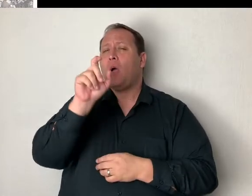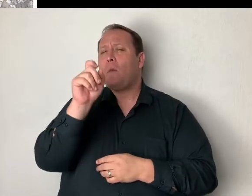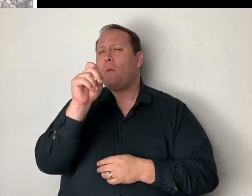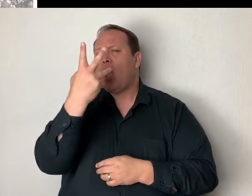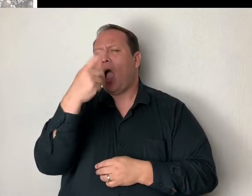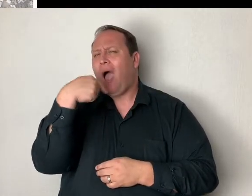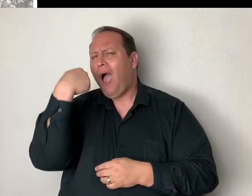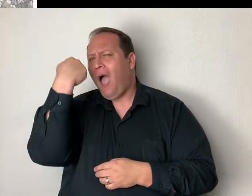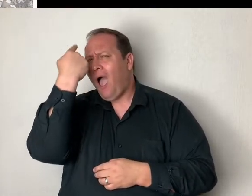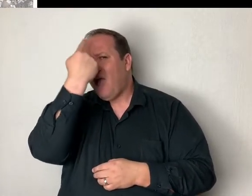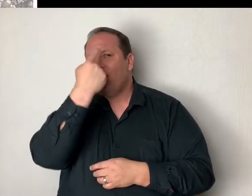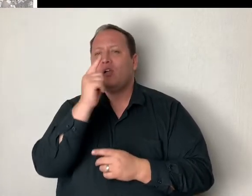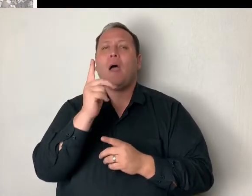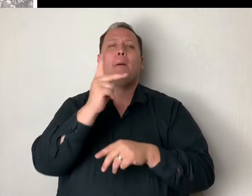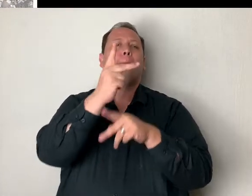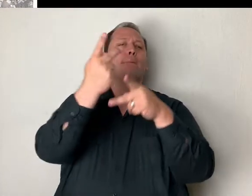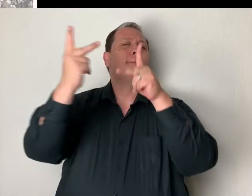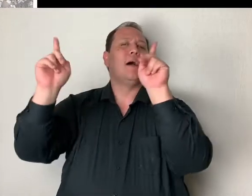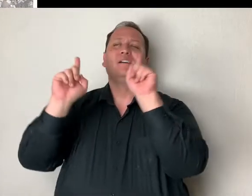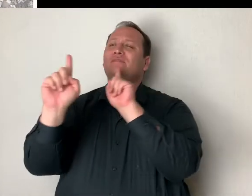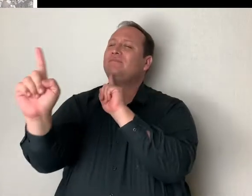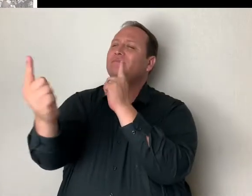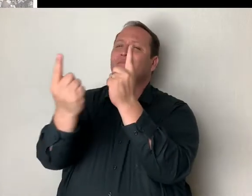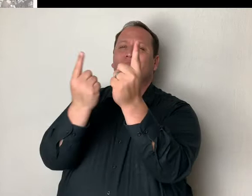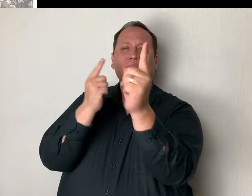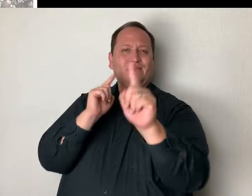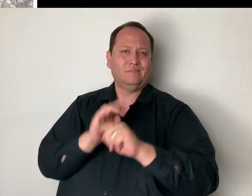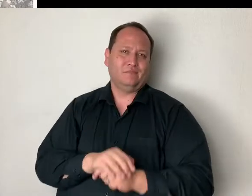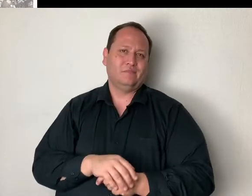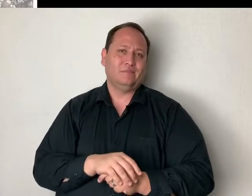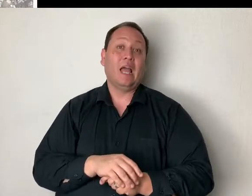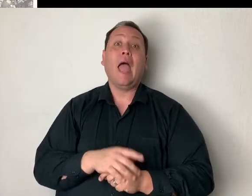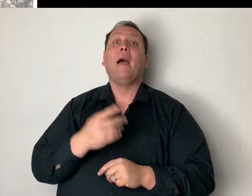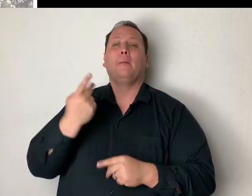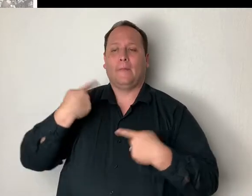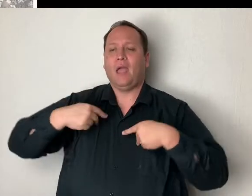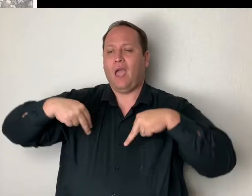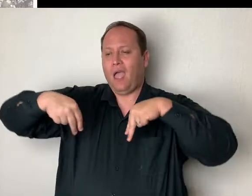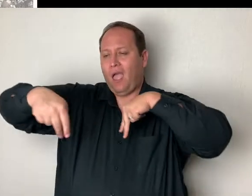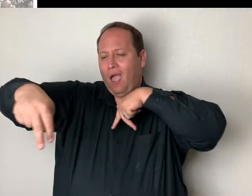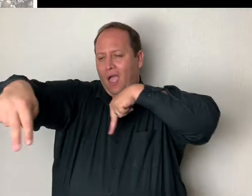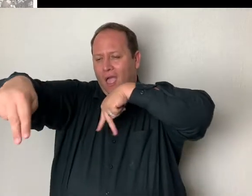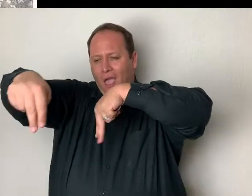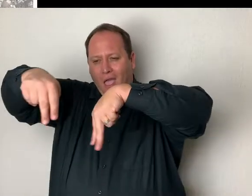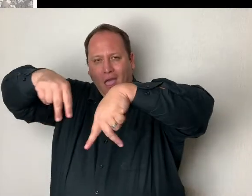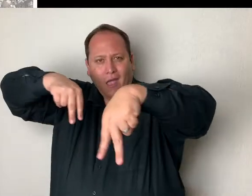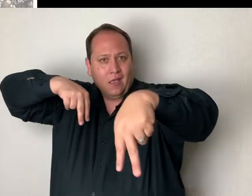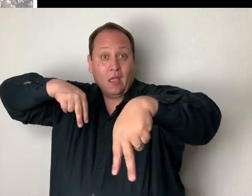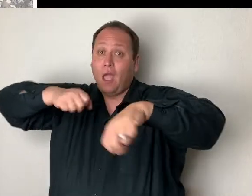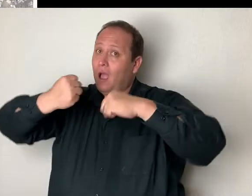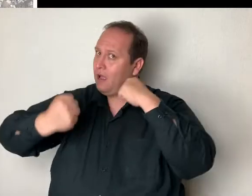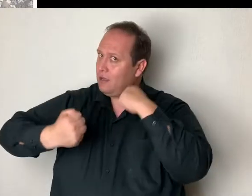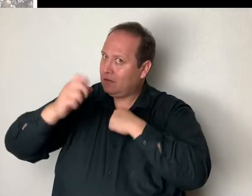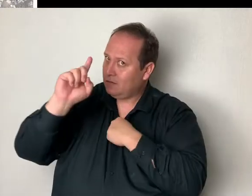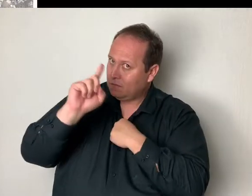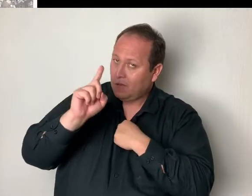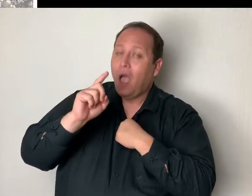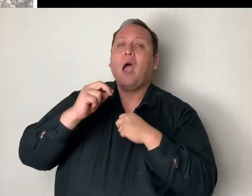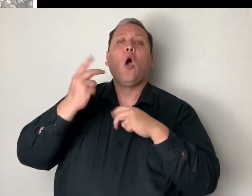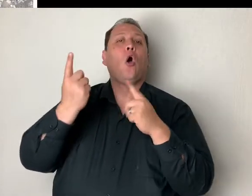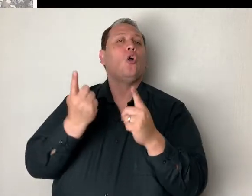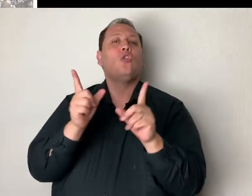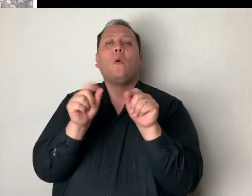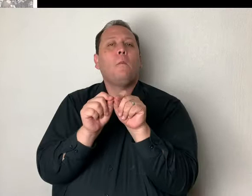binational park, and it's a pedestrian border crossing. No cars, pedestrian only. So in